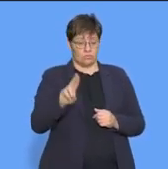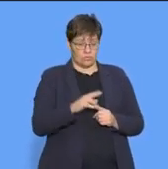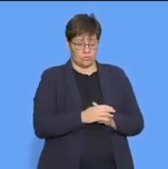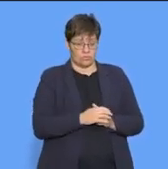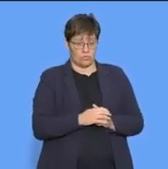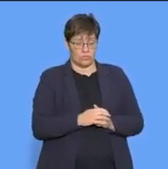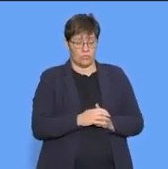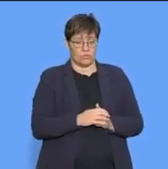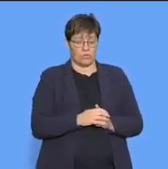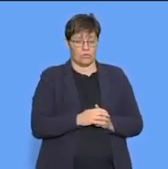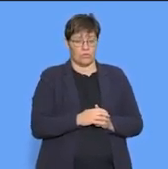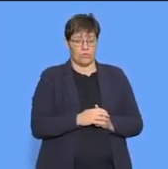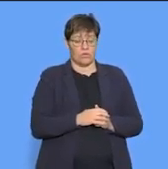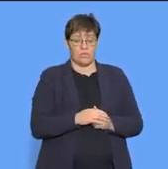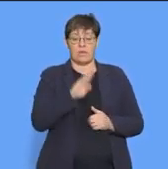will equal to